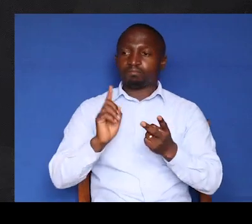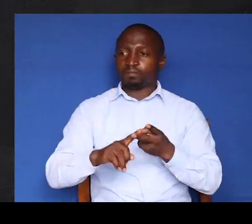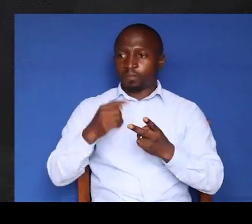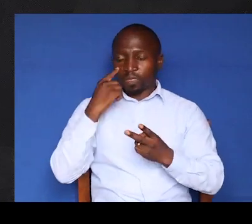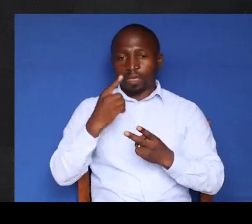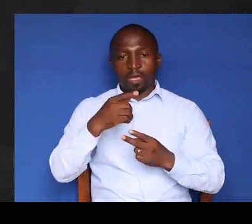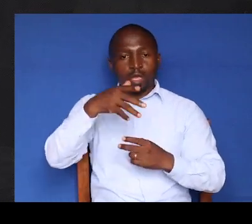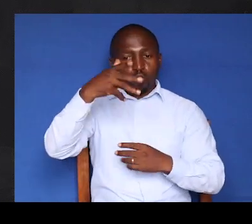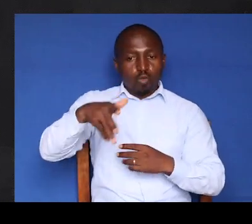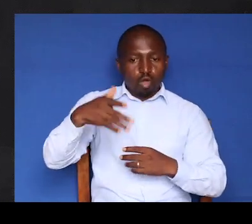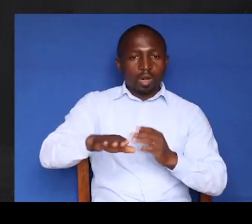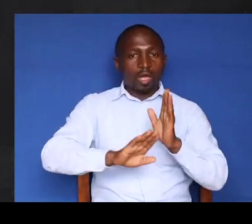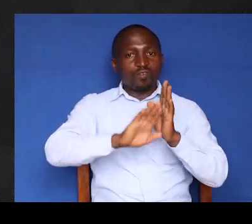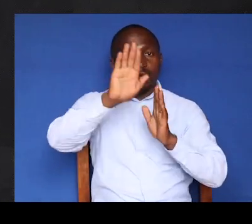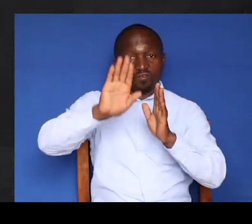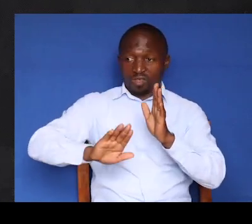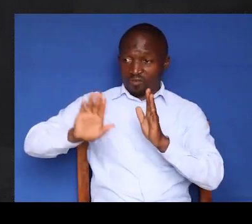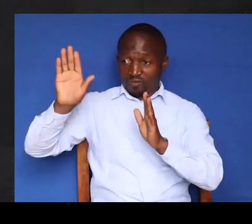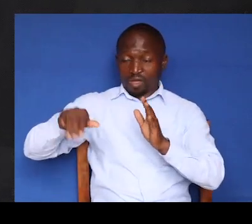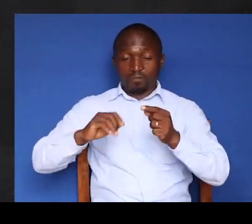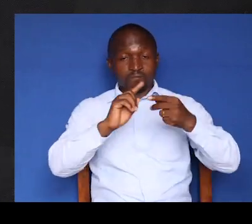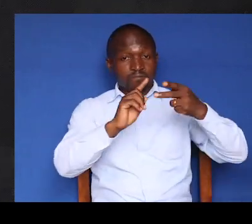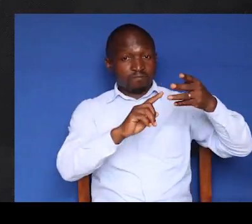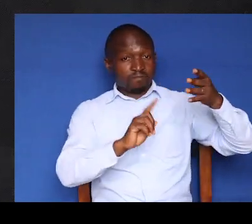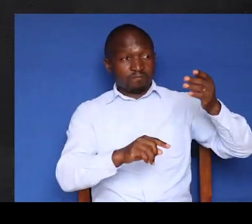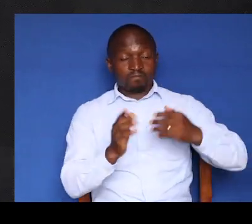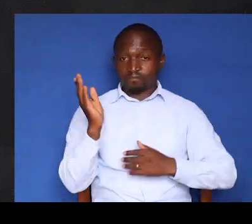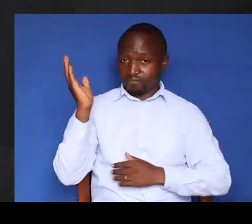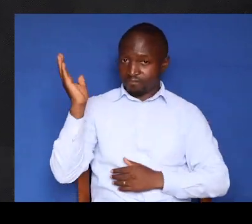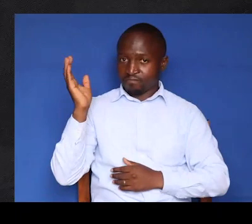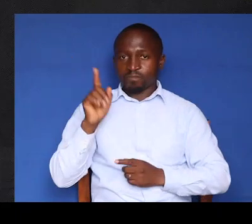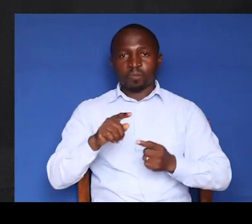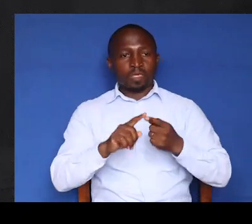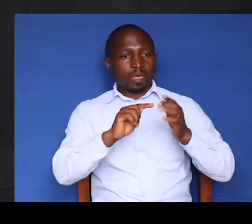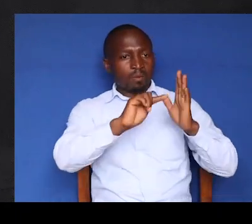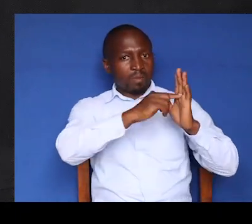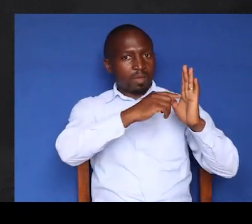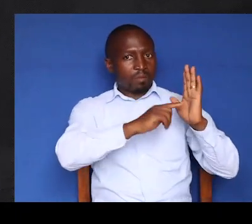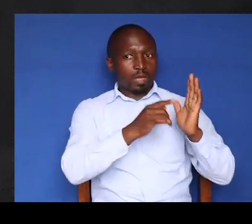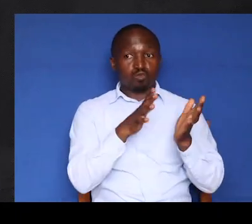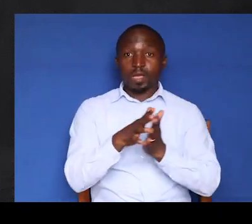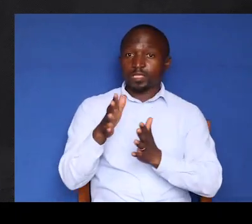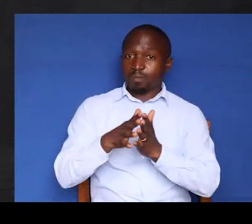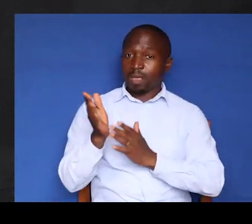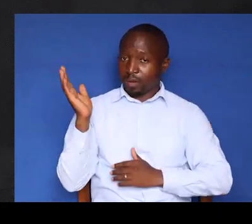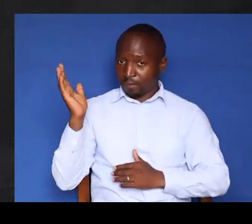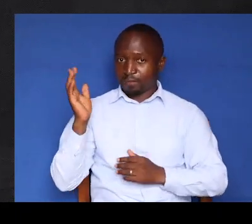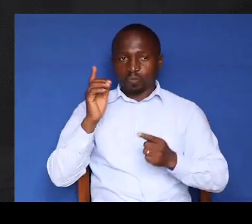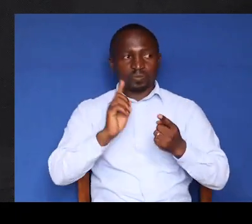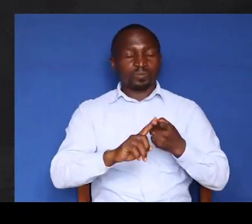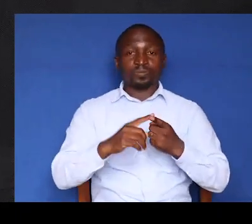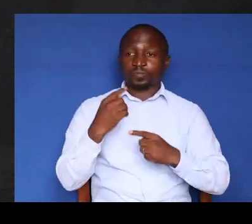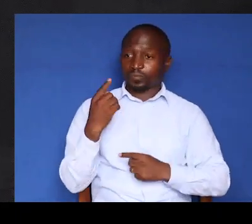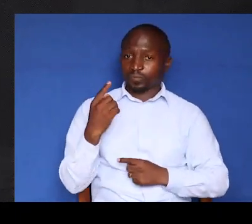volume fluctuation as follows. We have a number of aspects to say pertaining to that.